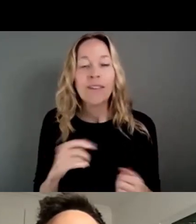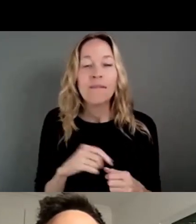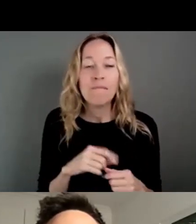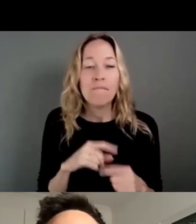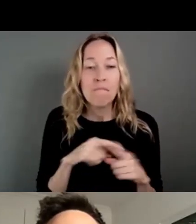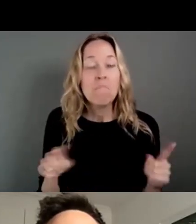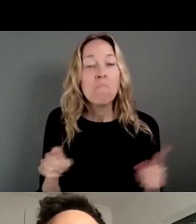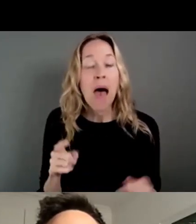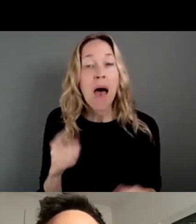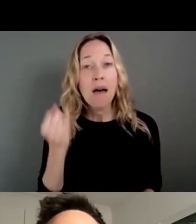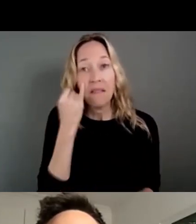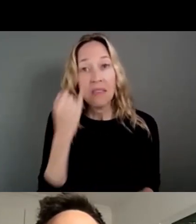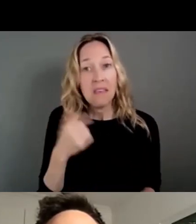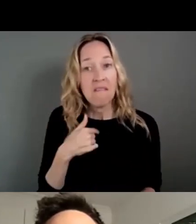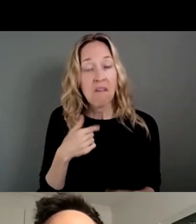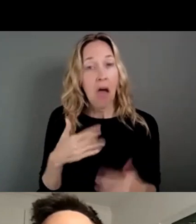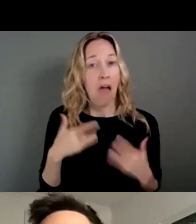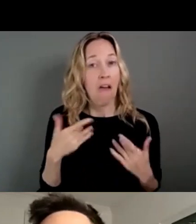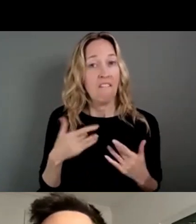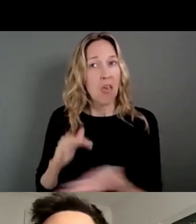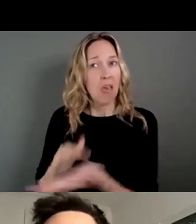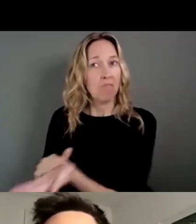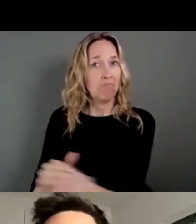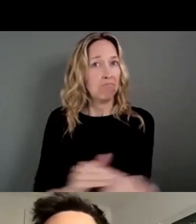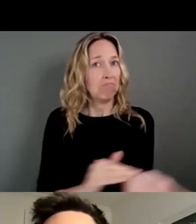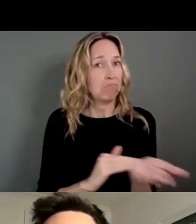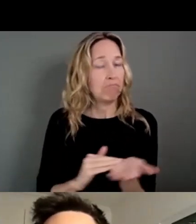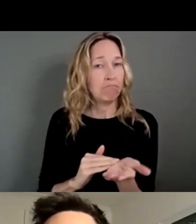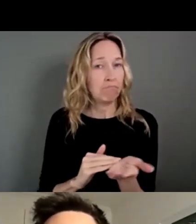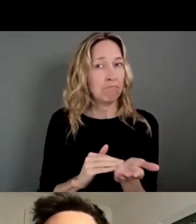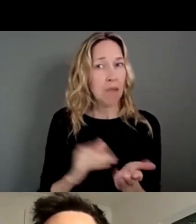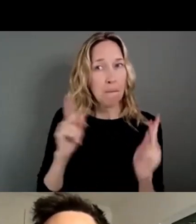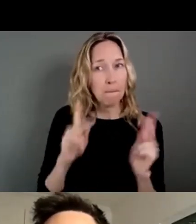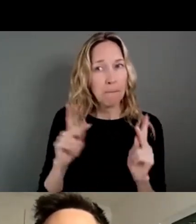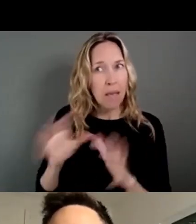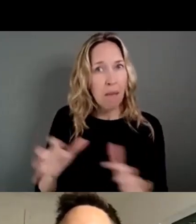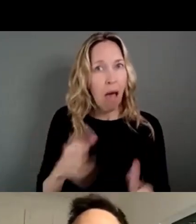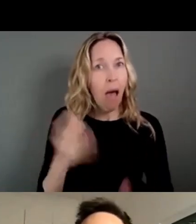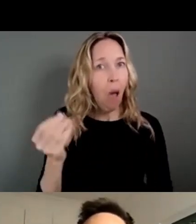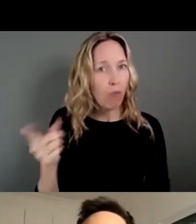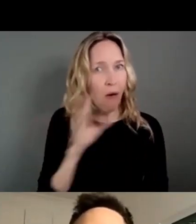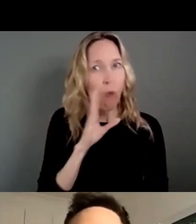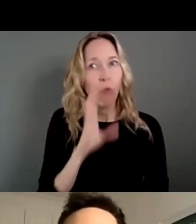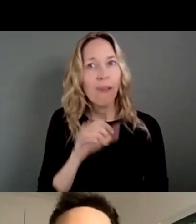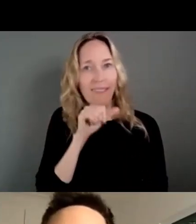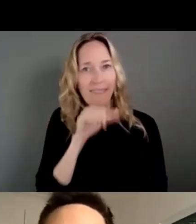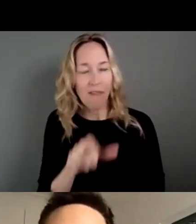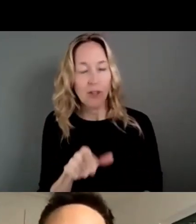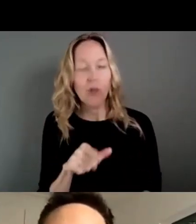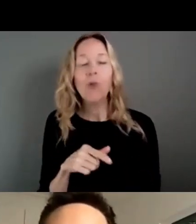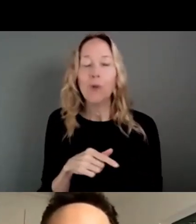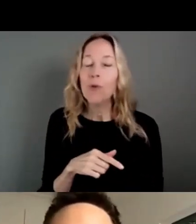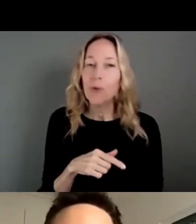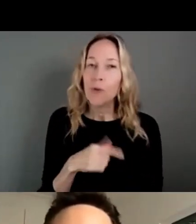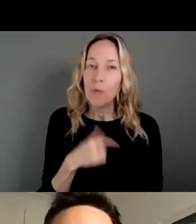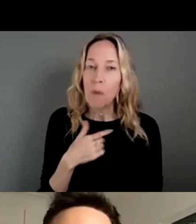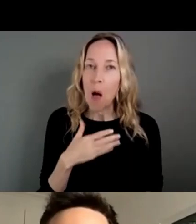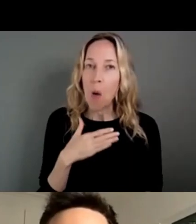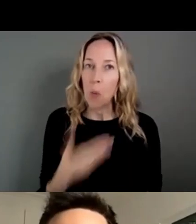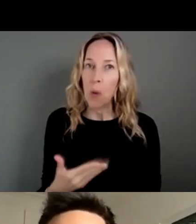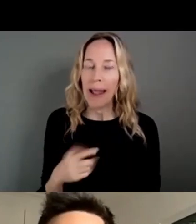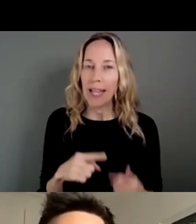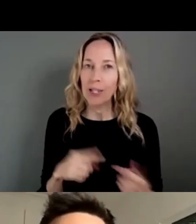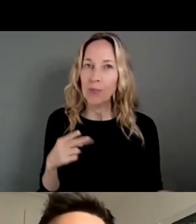that I can see that path. And then the other thing I think I wanted to point out is, if you're working